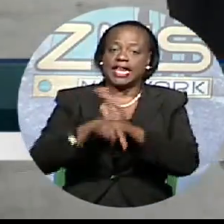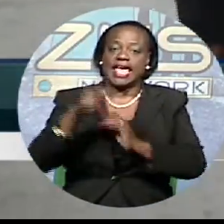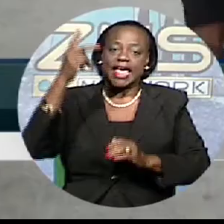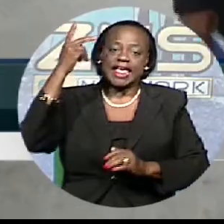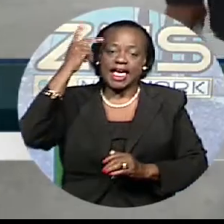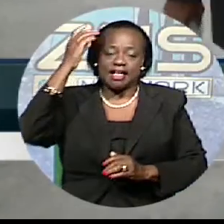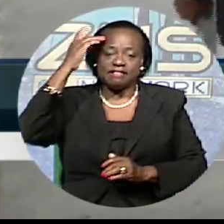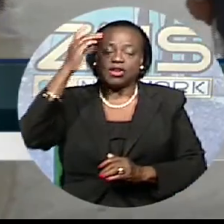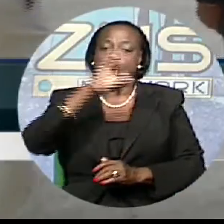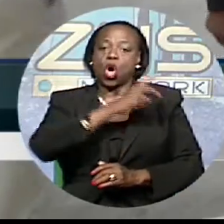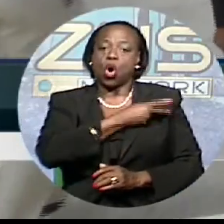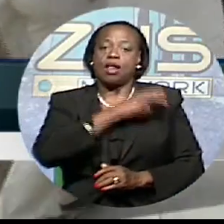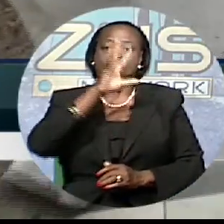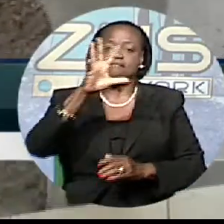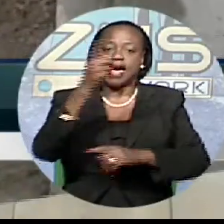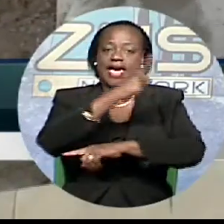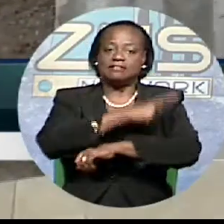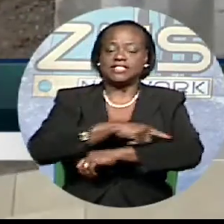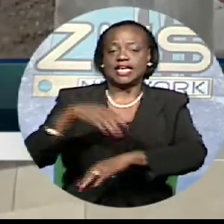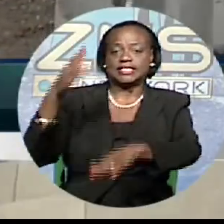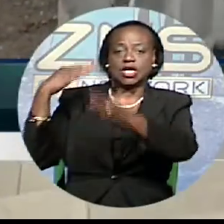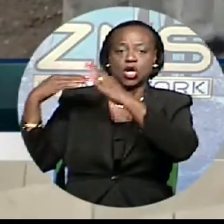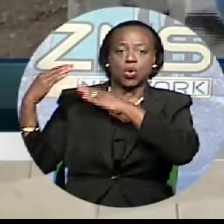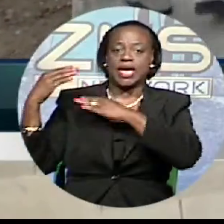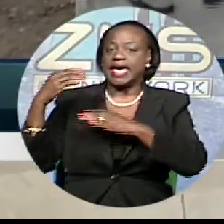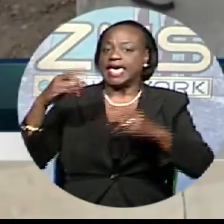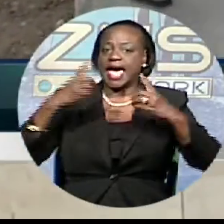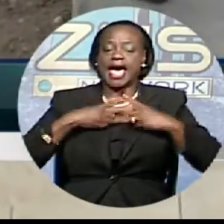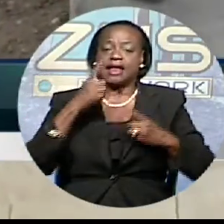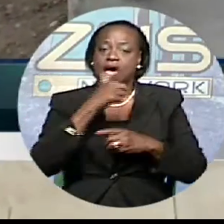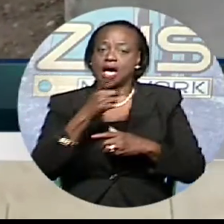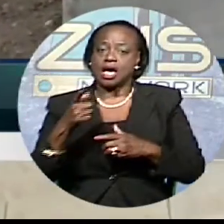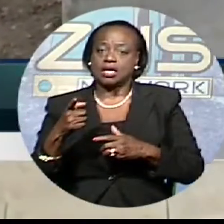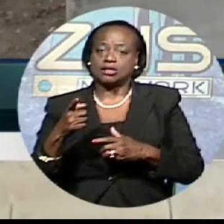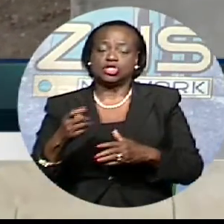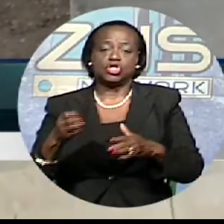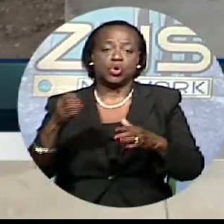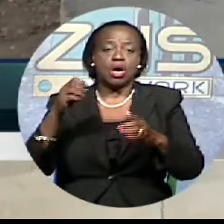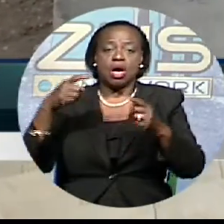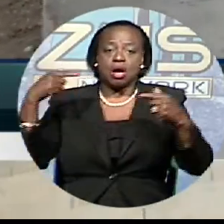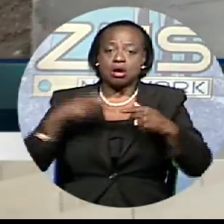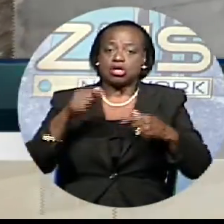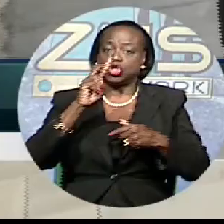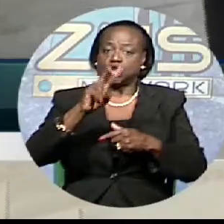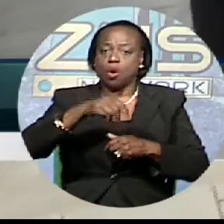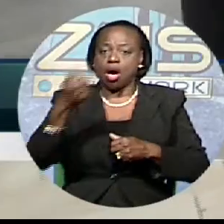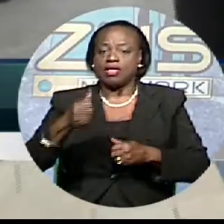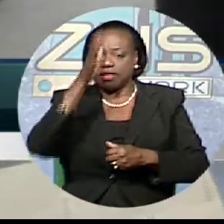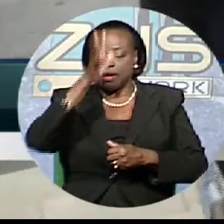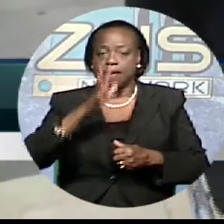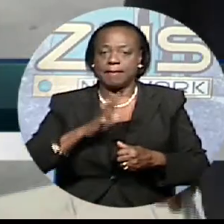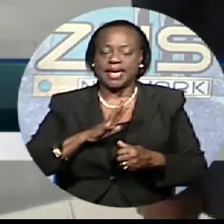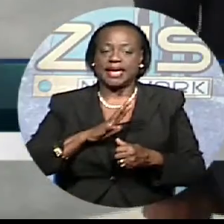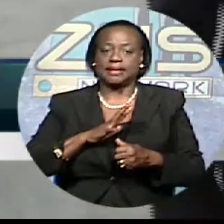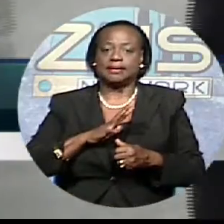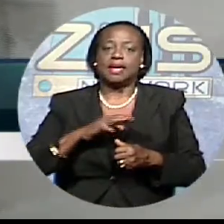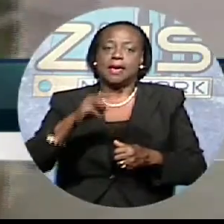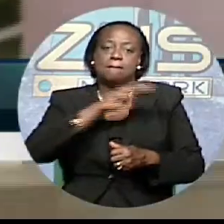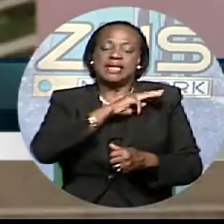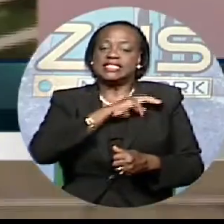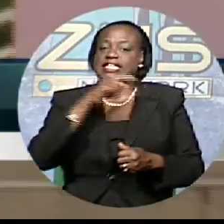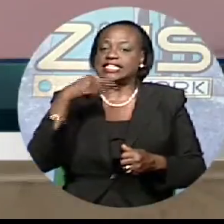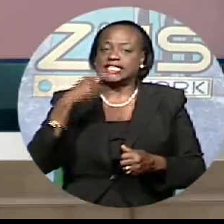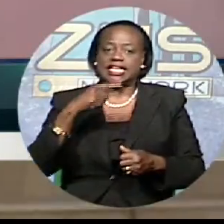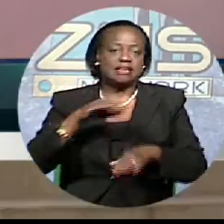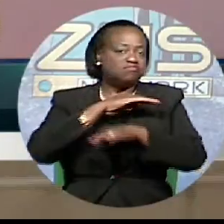Hall 5 days ago. He was also charged with having a firearm with the intent of endangering the lives of 2 other men. Following the arraignment, Missick informed the court